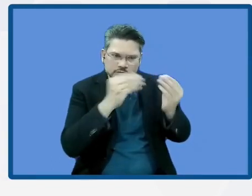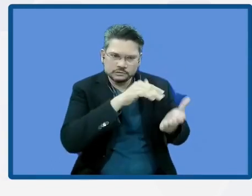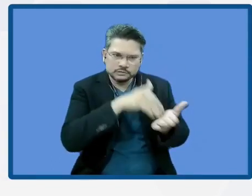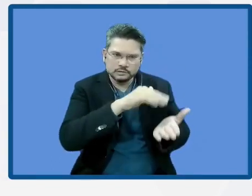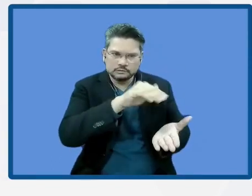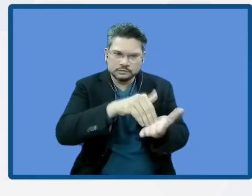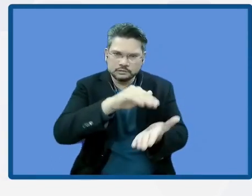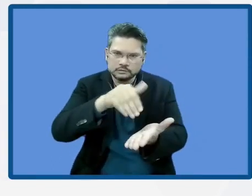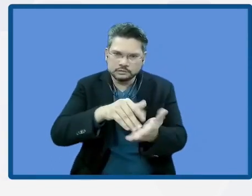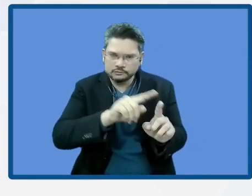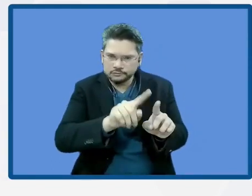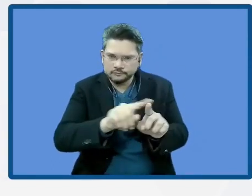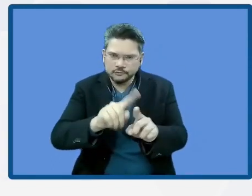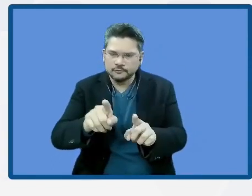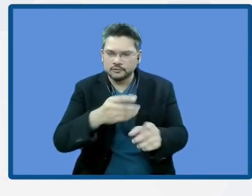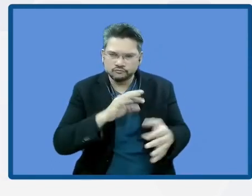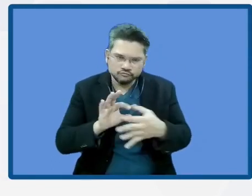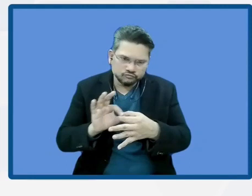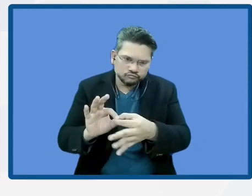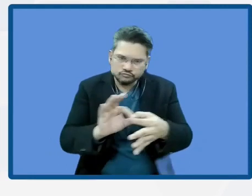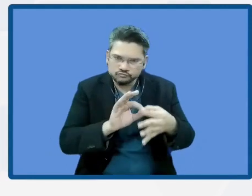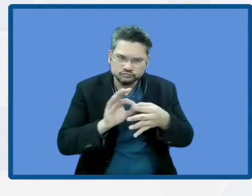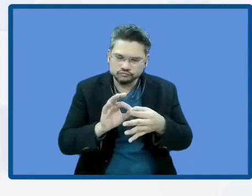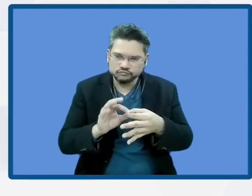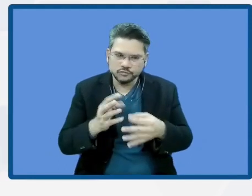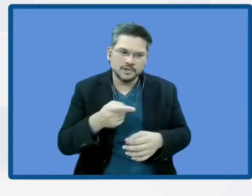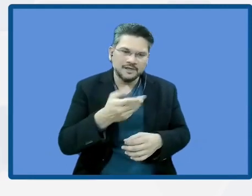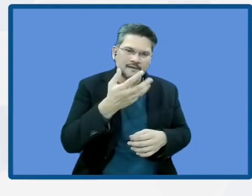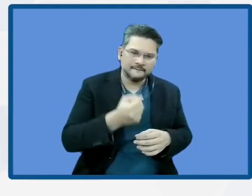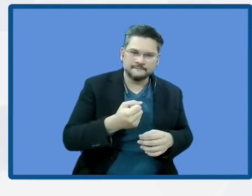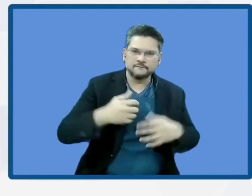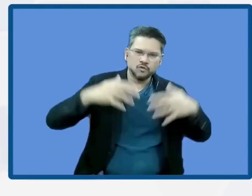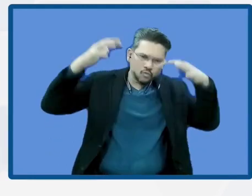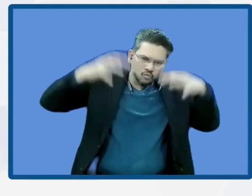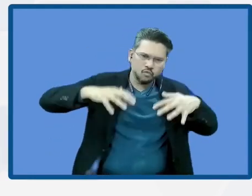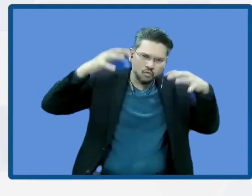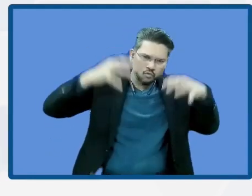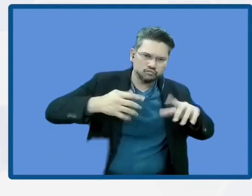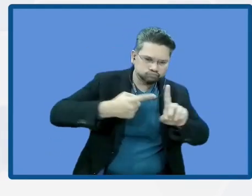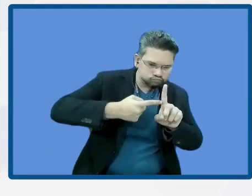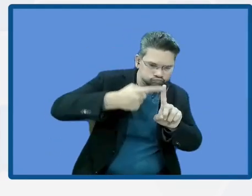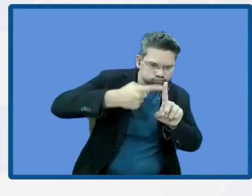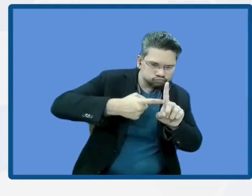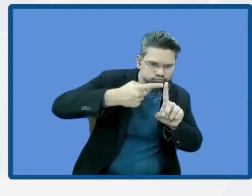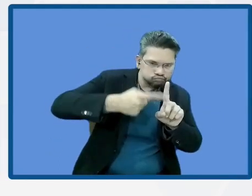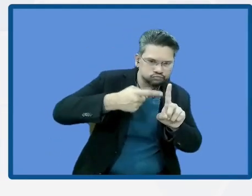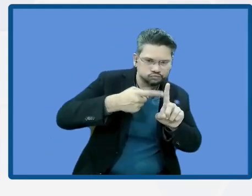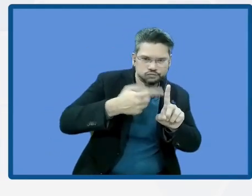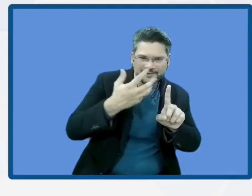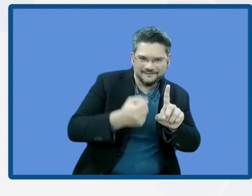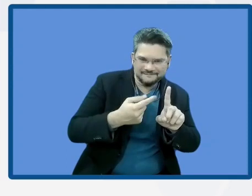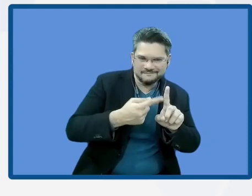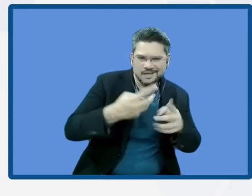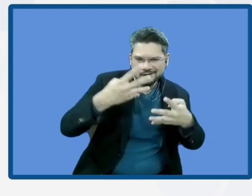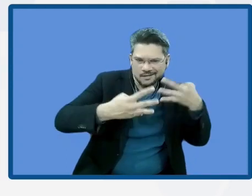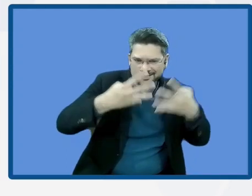So they use these rain meter collectors in order to capture all this information and share the data through WhatsApp.